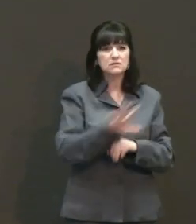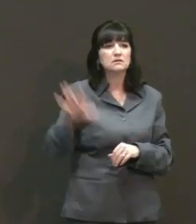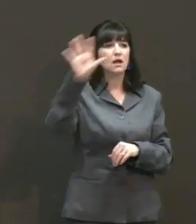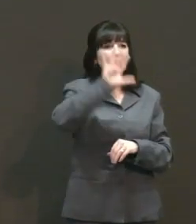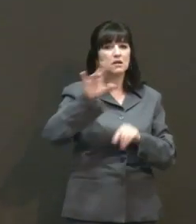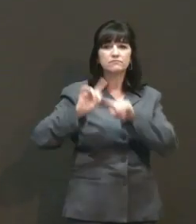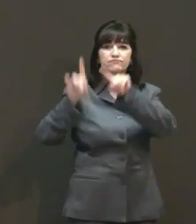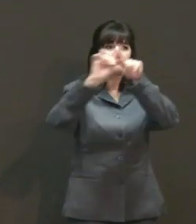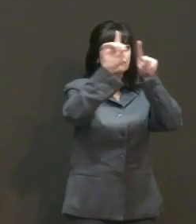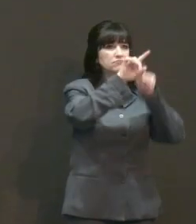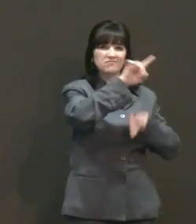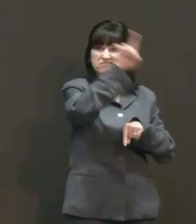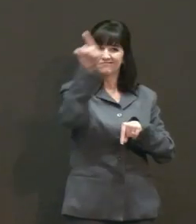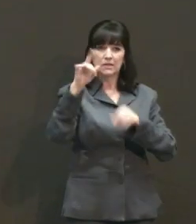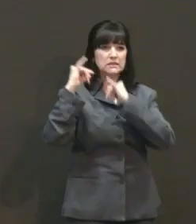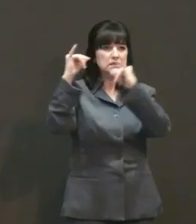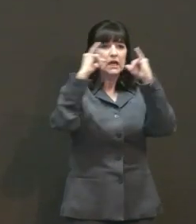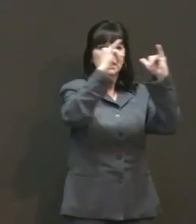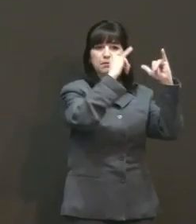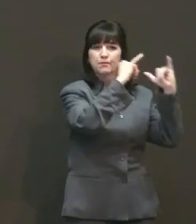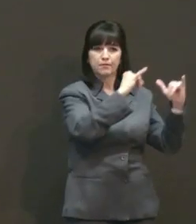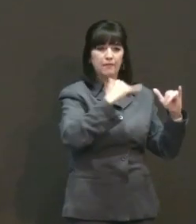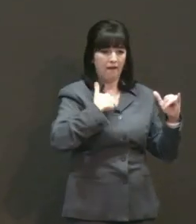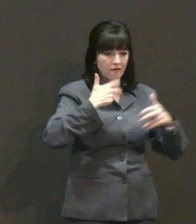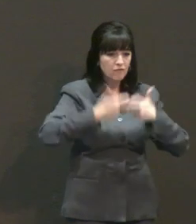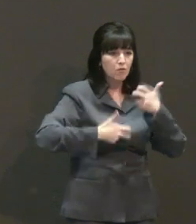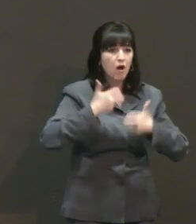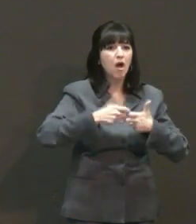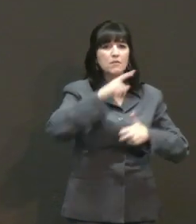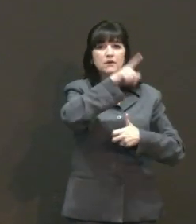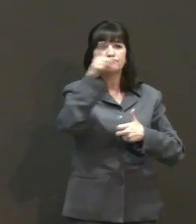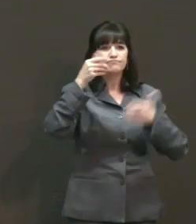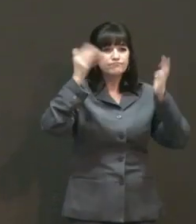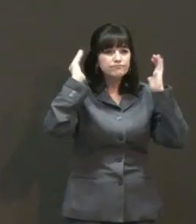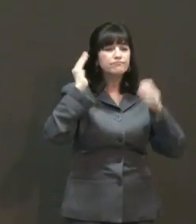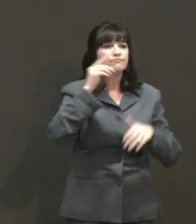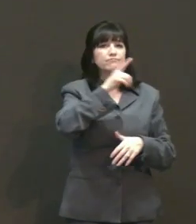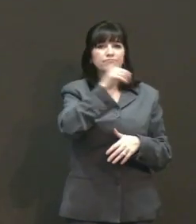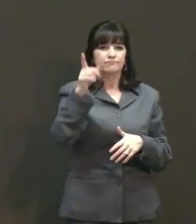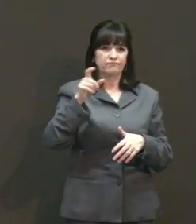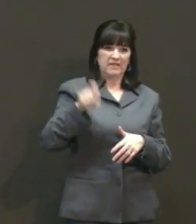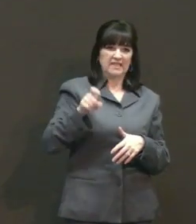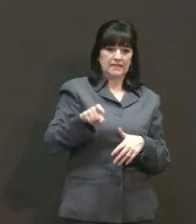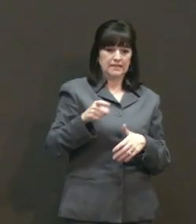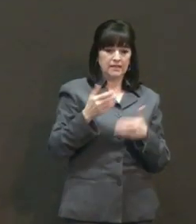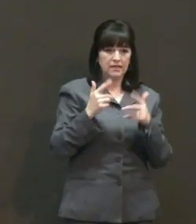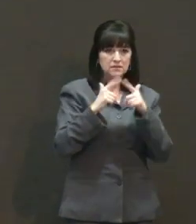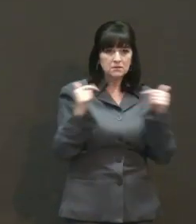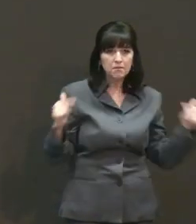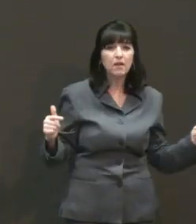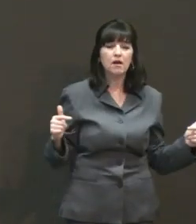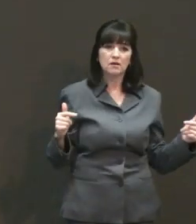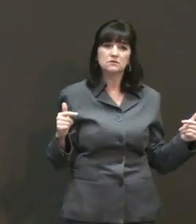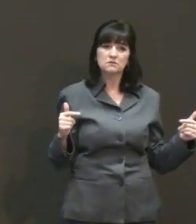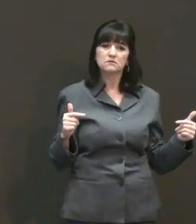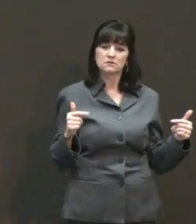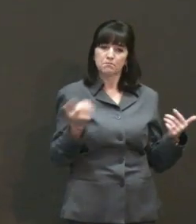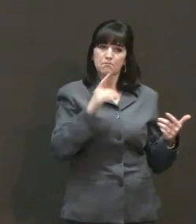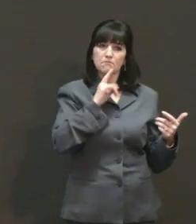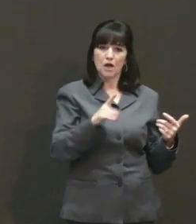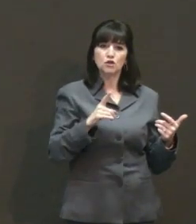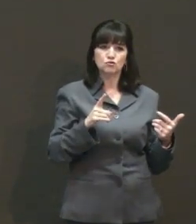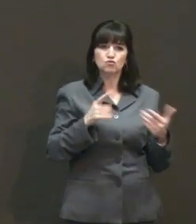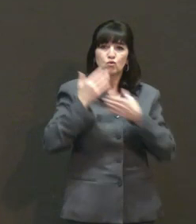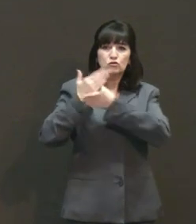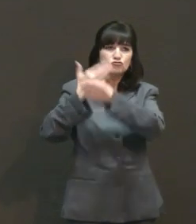going through the same process right now, so we want to make sure we're the backstop. We've provided guidance to our public safety partners to